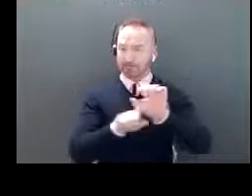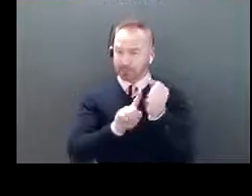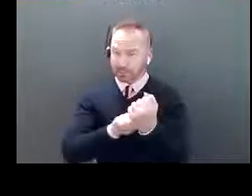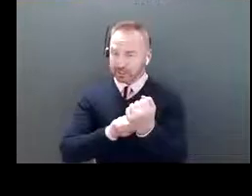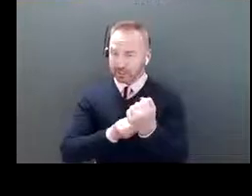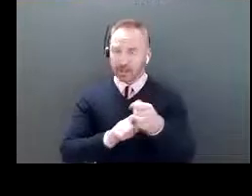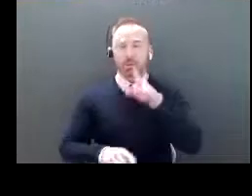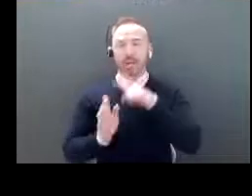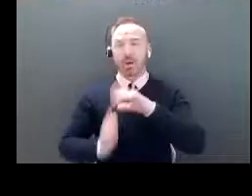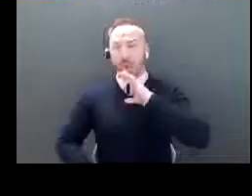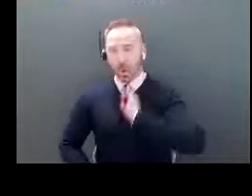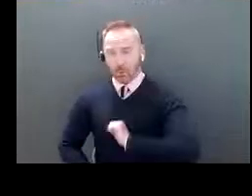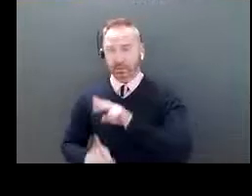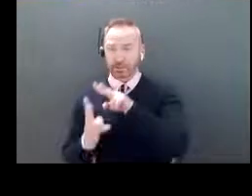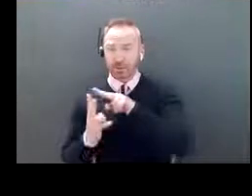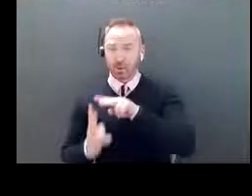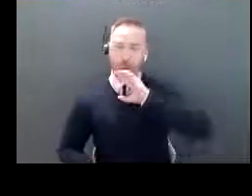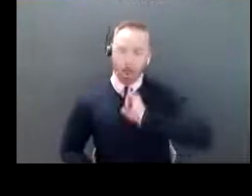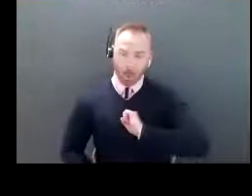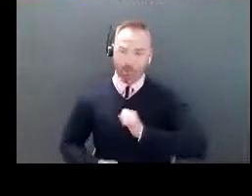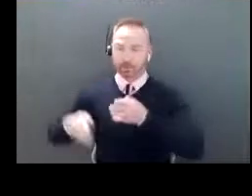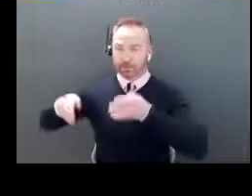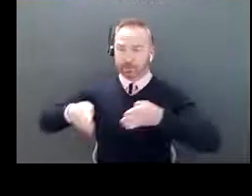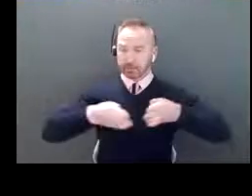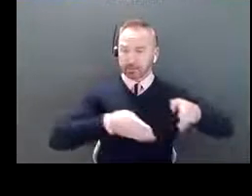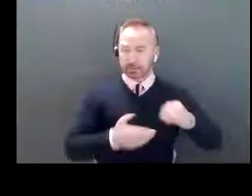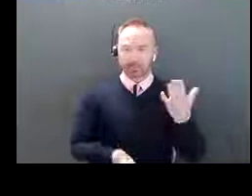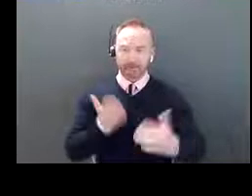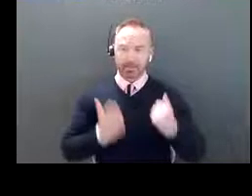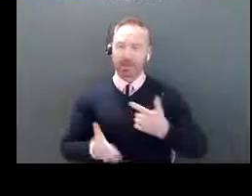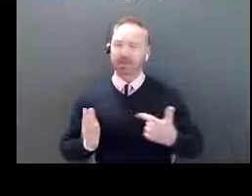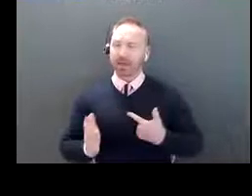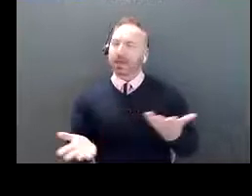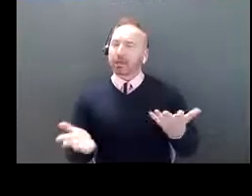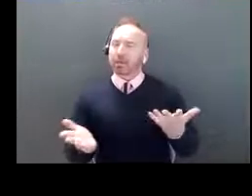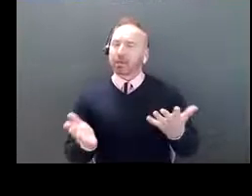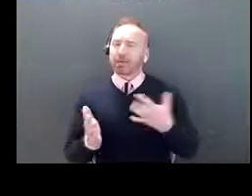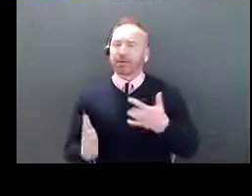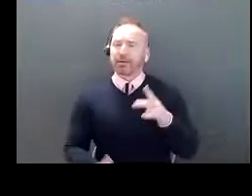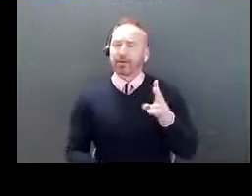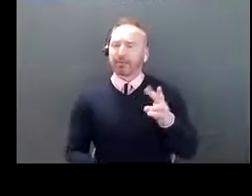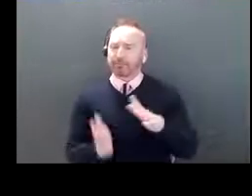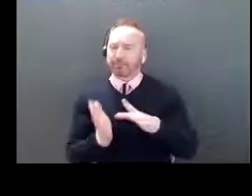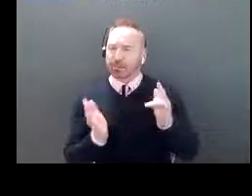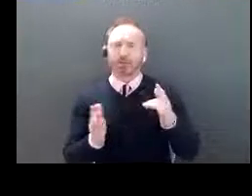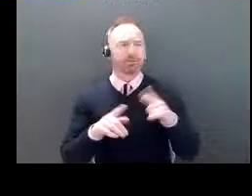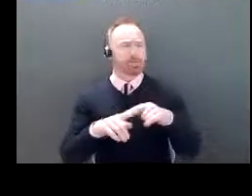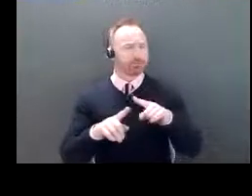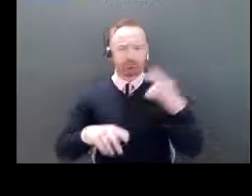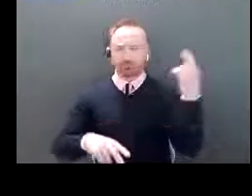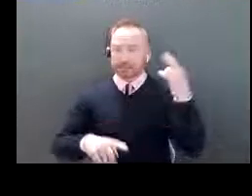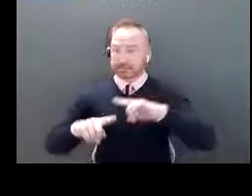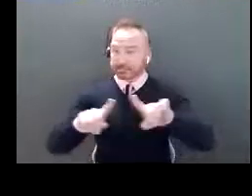older individuals may be vulnerable for a number of different reasons. In our research, one of the issues we looked